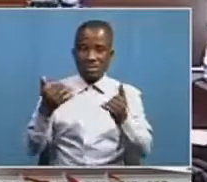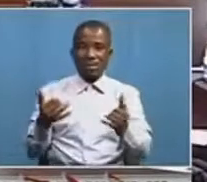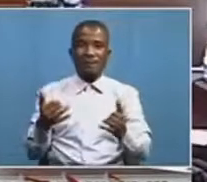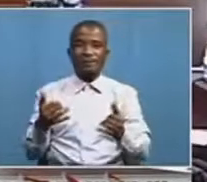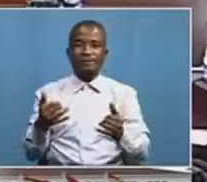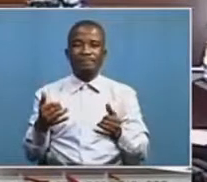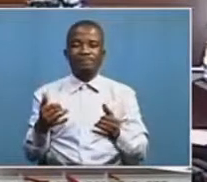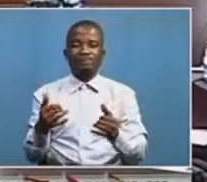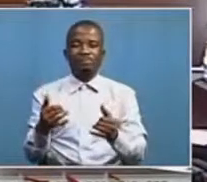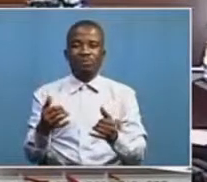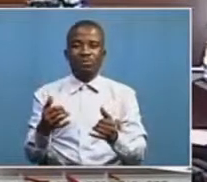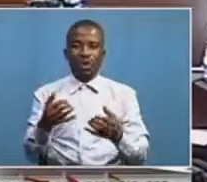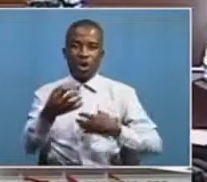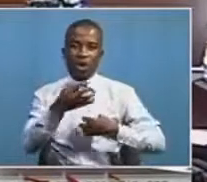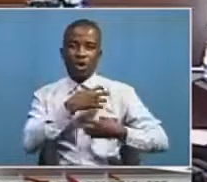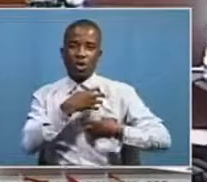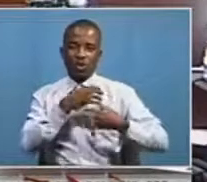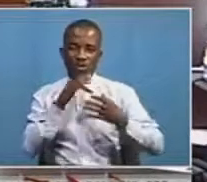number